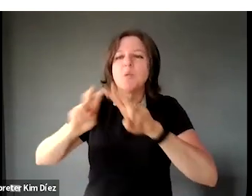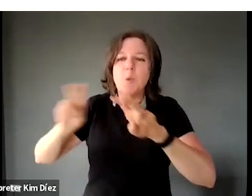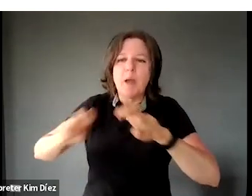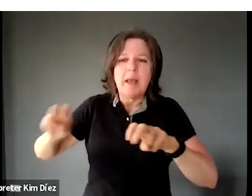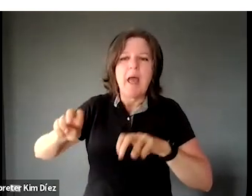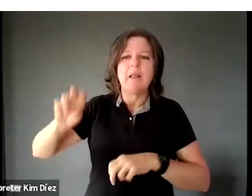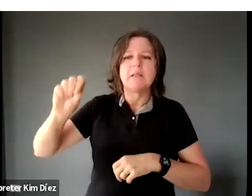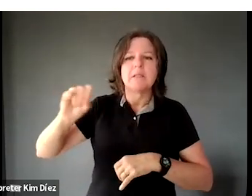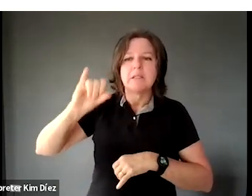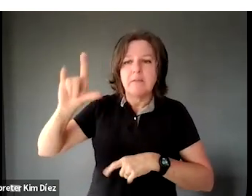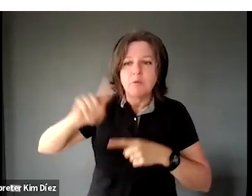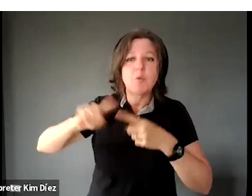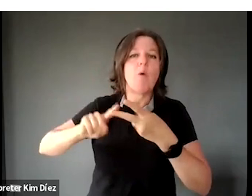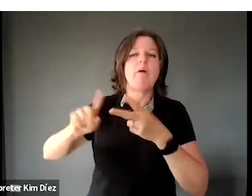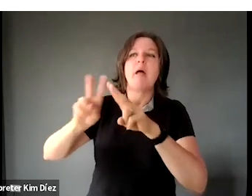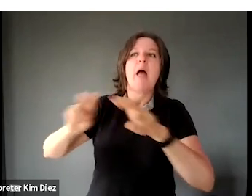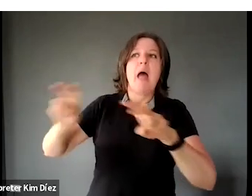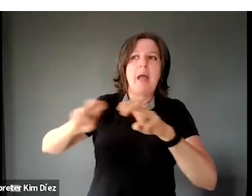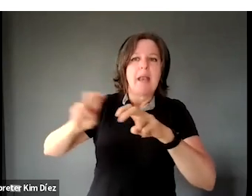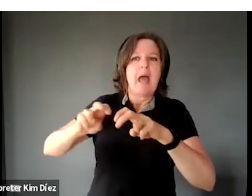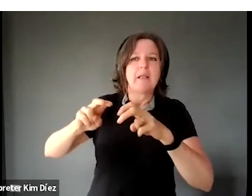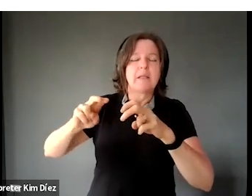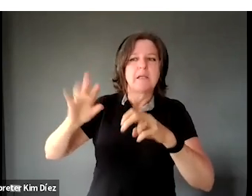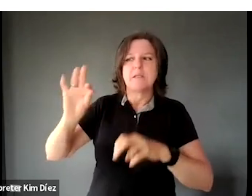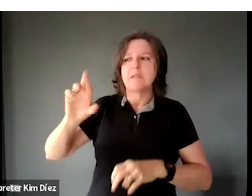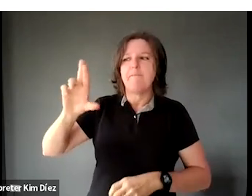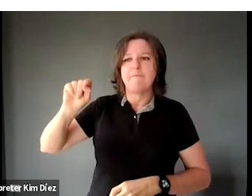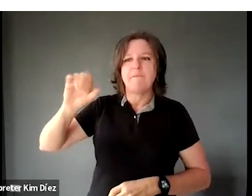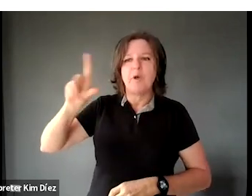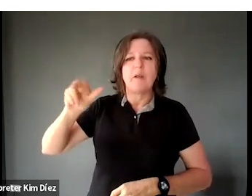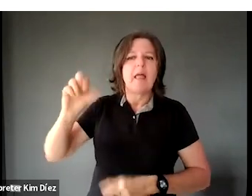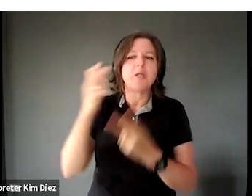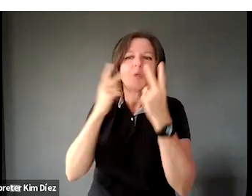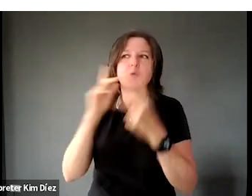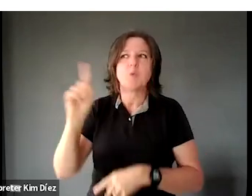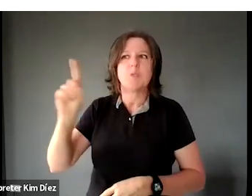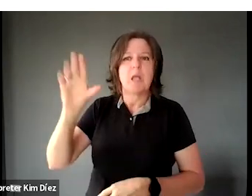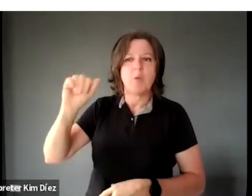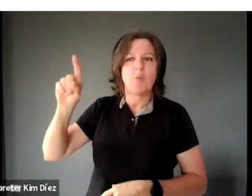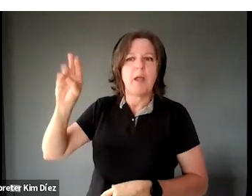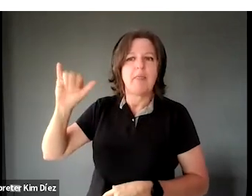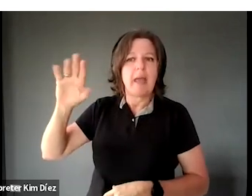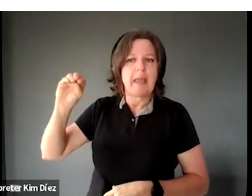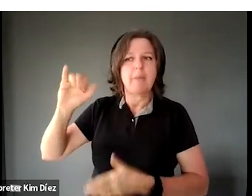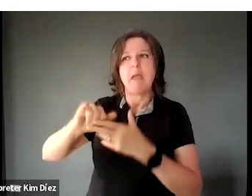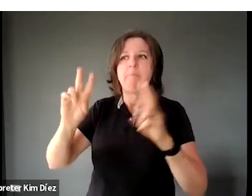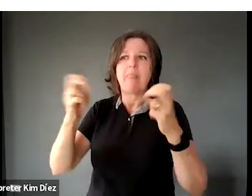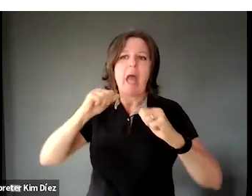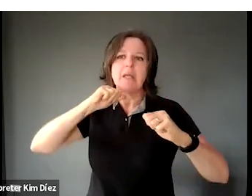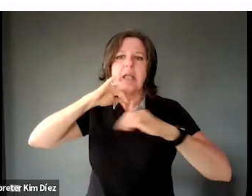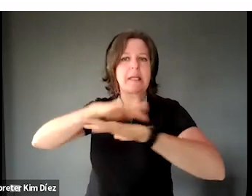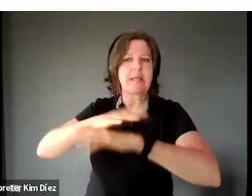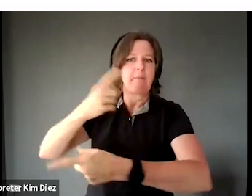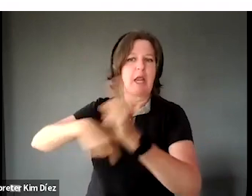the diagnosis was completed with analyses of soils, of fertilizers to